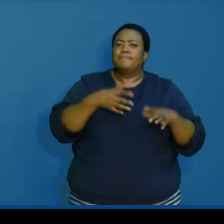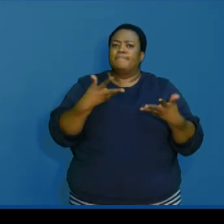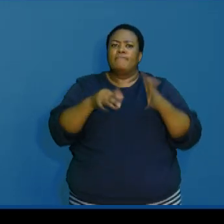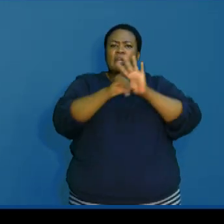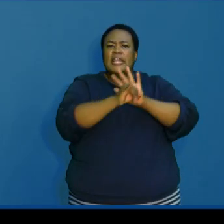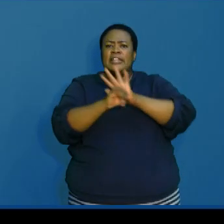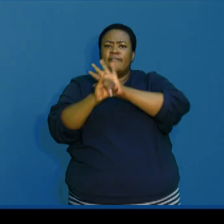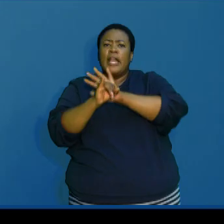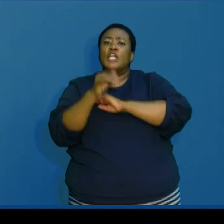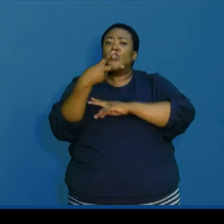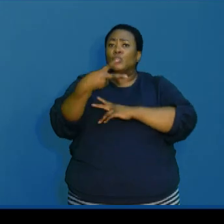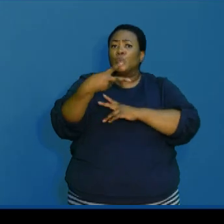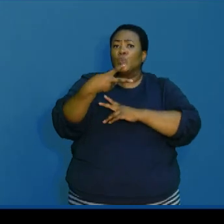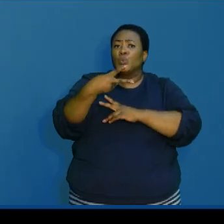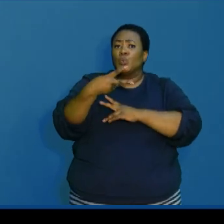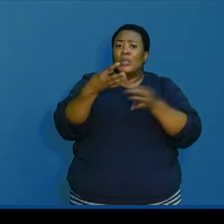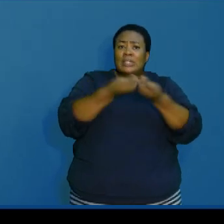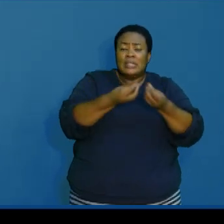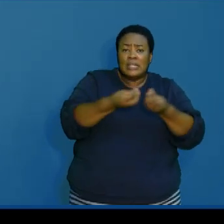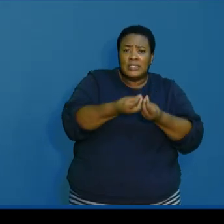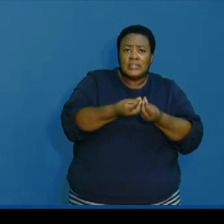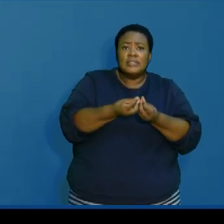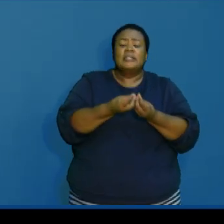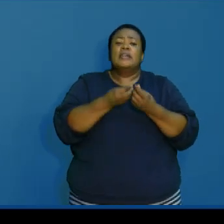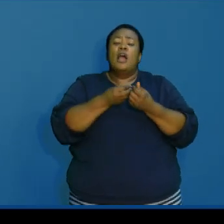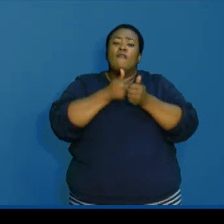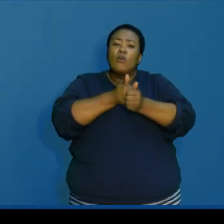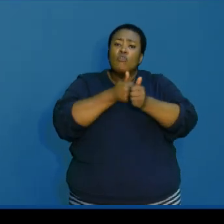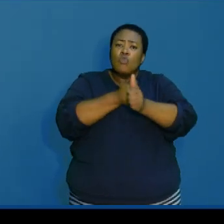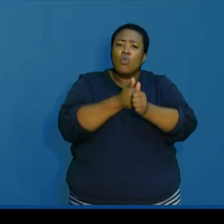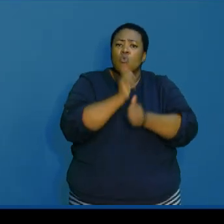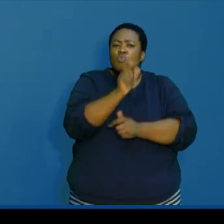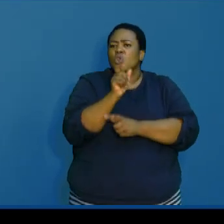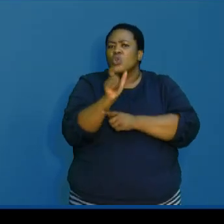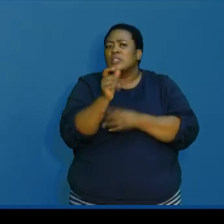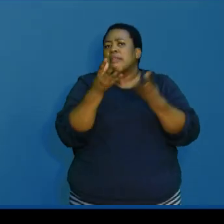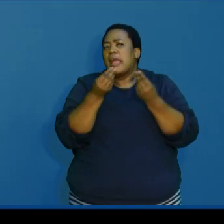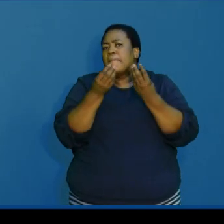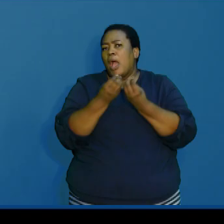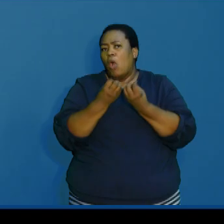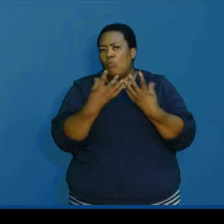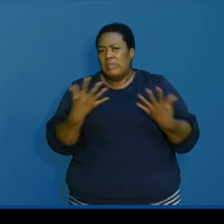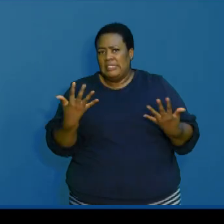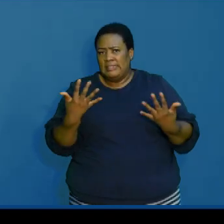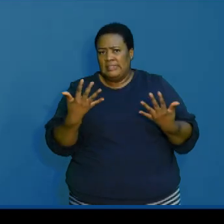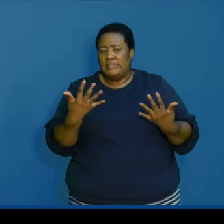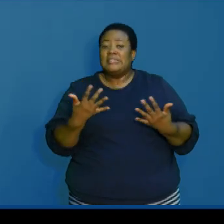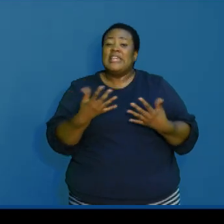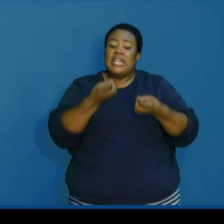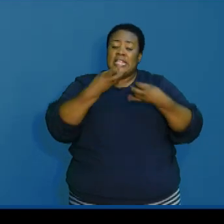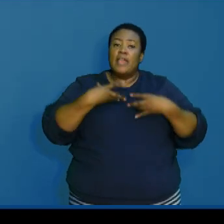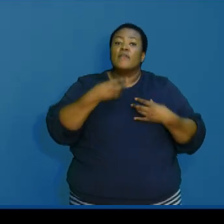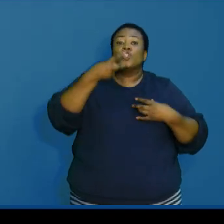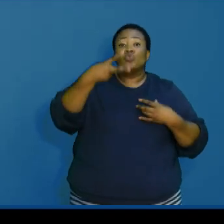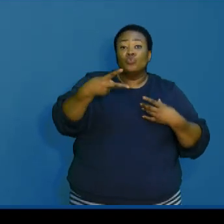items, adhere to the number of words that you are supposed to write. Give 2 reasons,